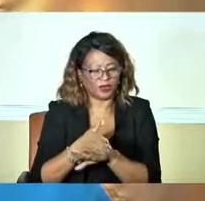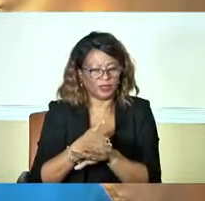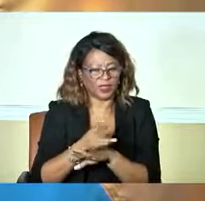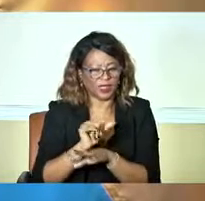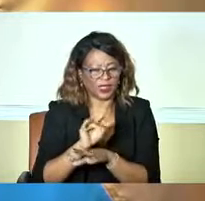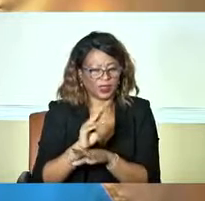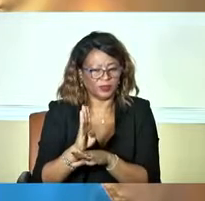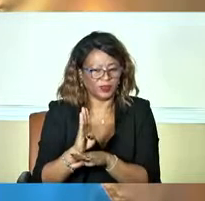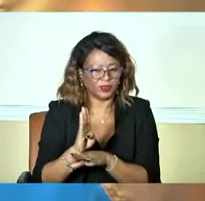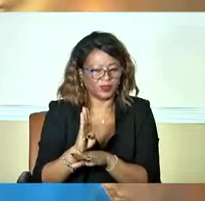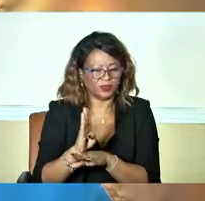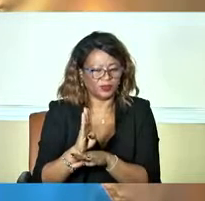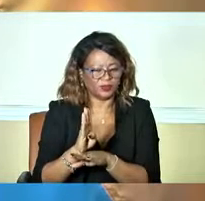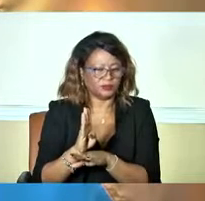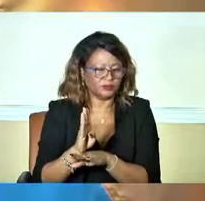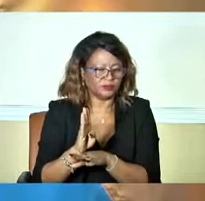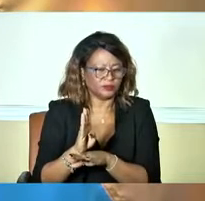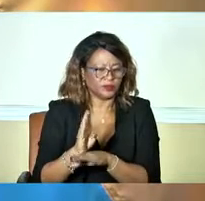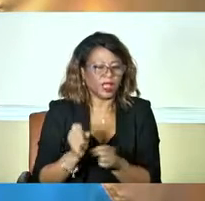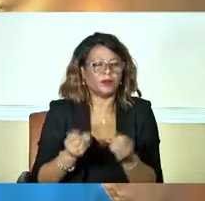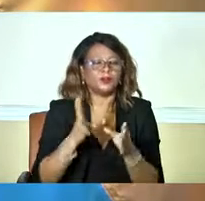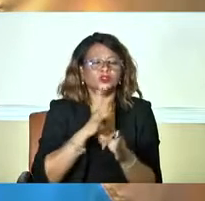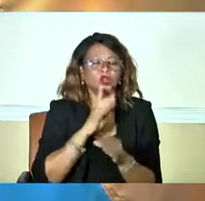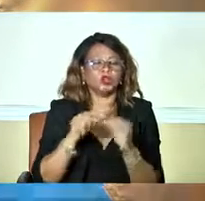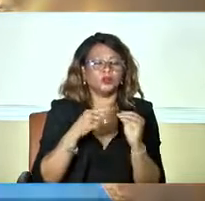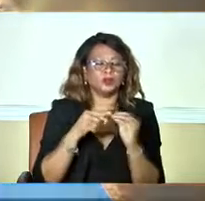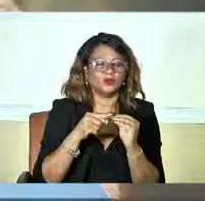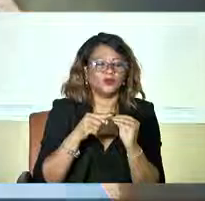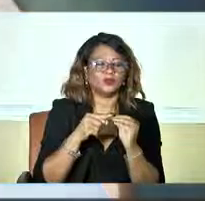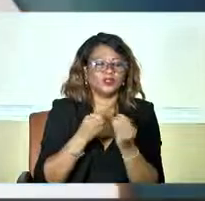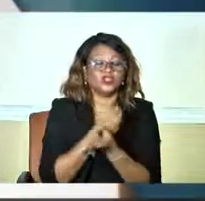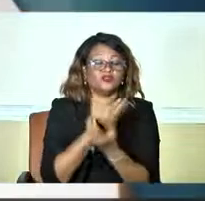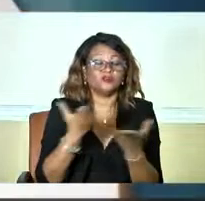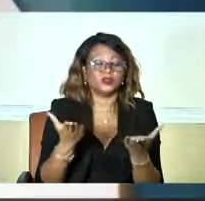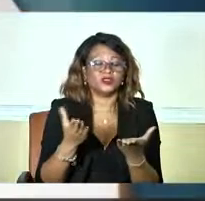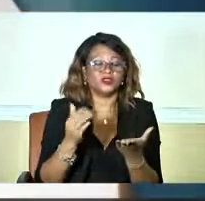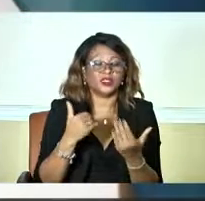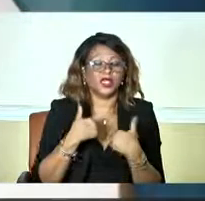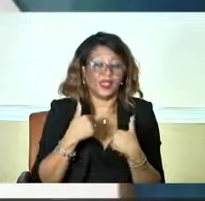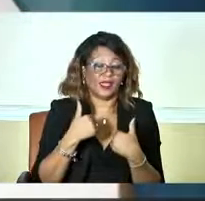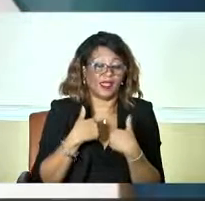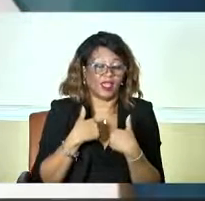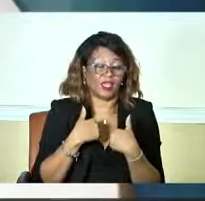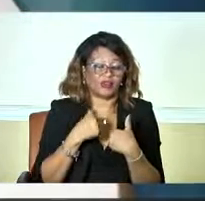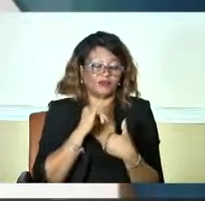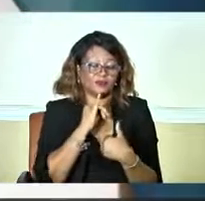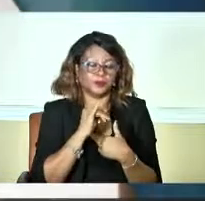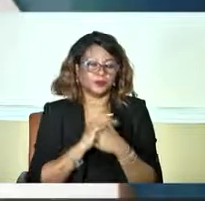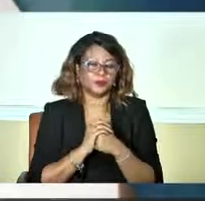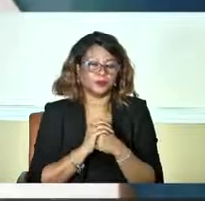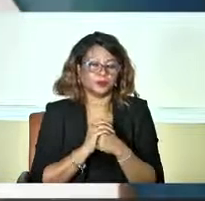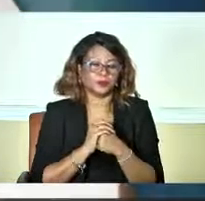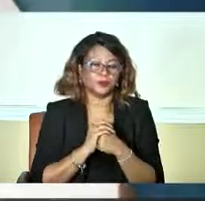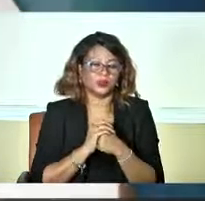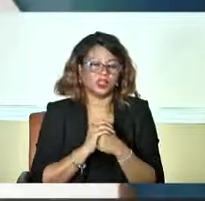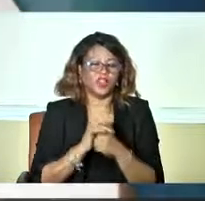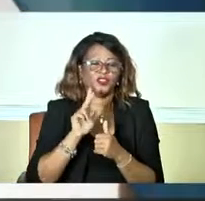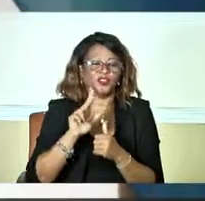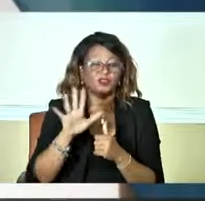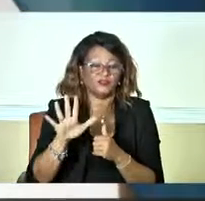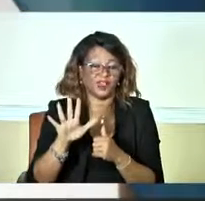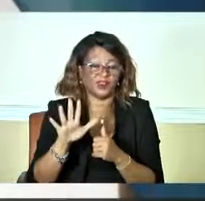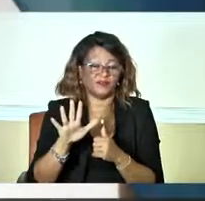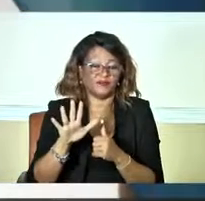And how many are we talking about? So the information that I have recently is that there are